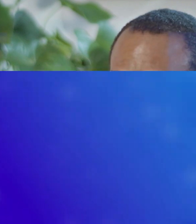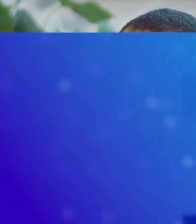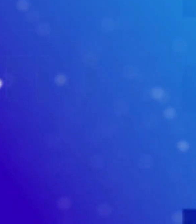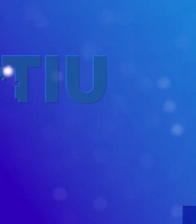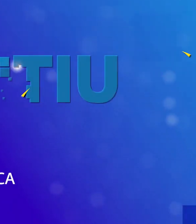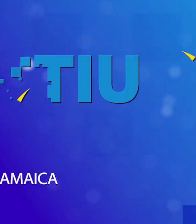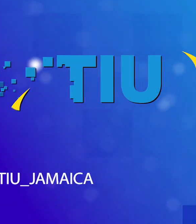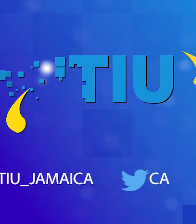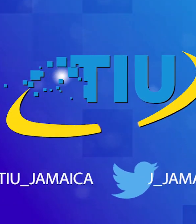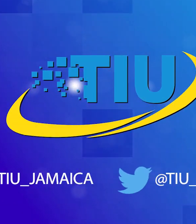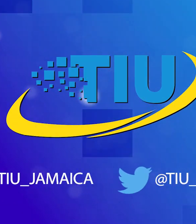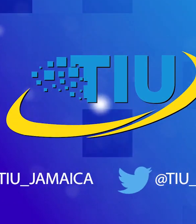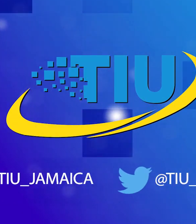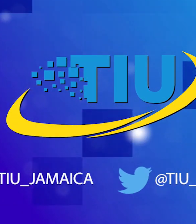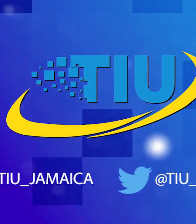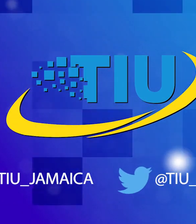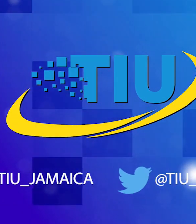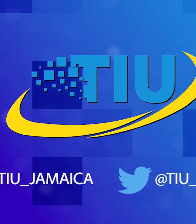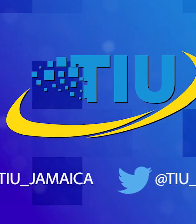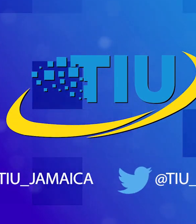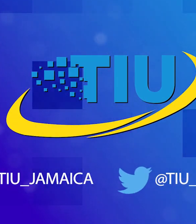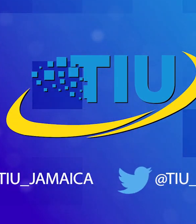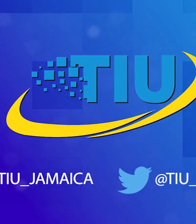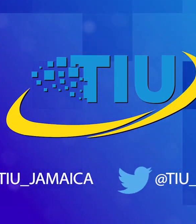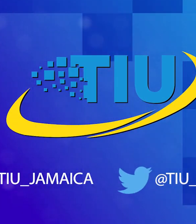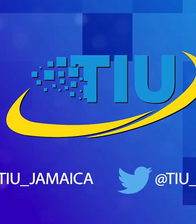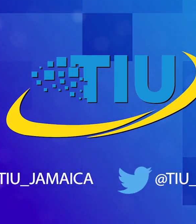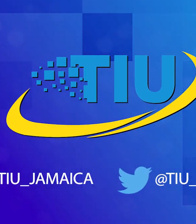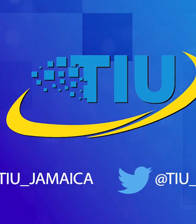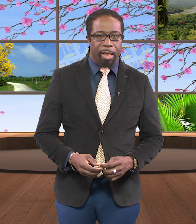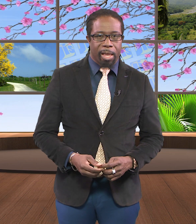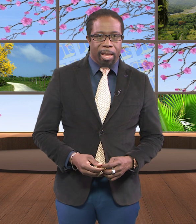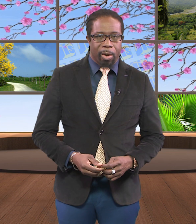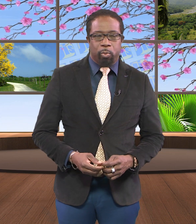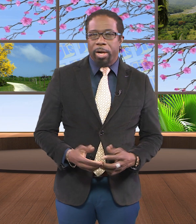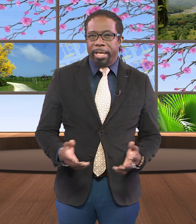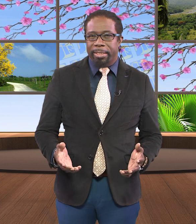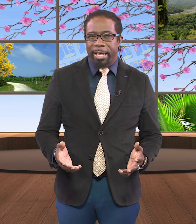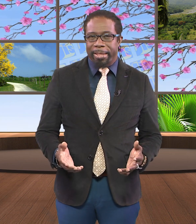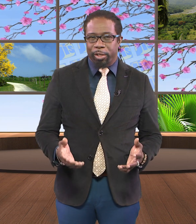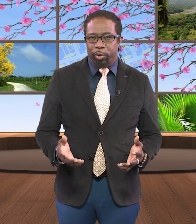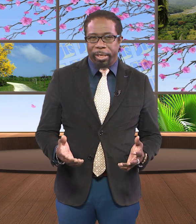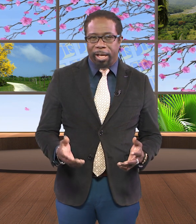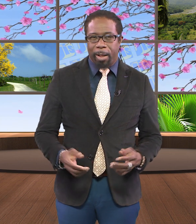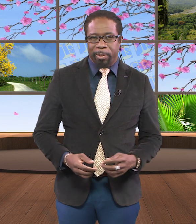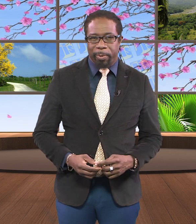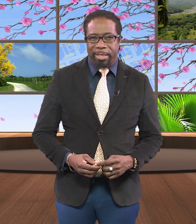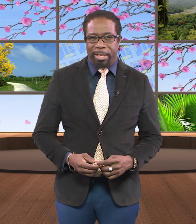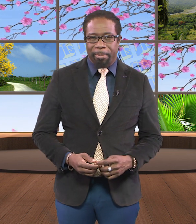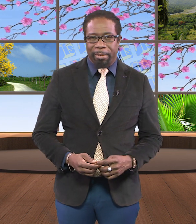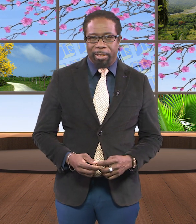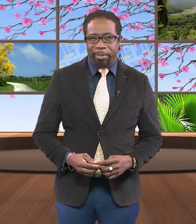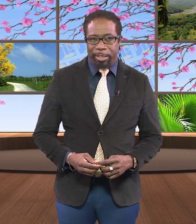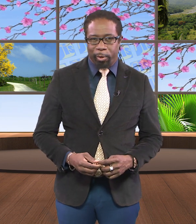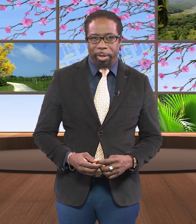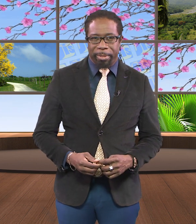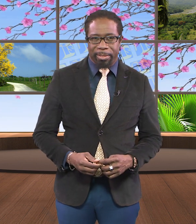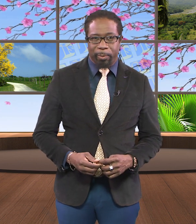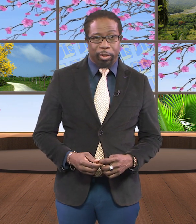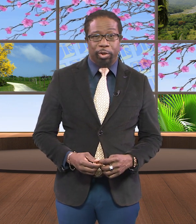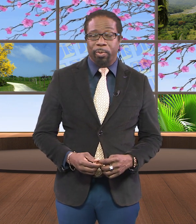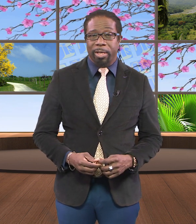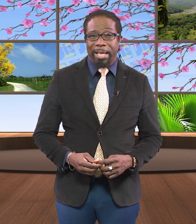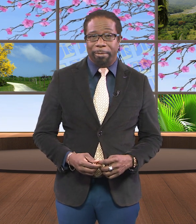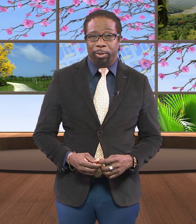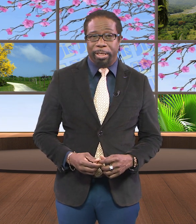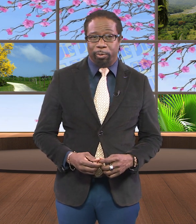time. Brought to you by the Transformation Implementation Unit. Working together usually comes with some level of disagreement,